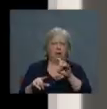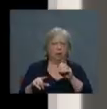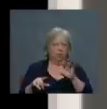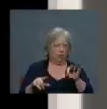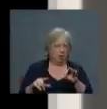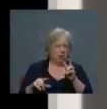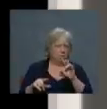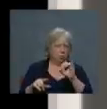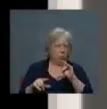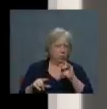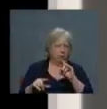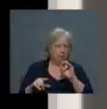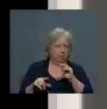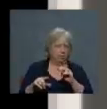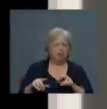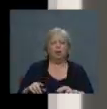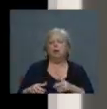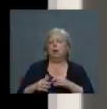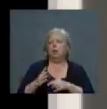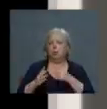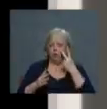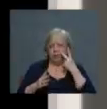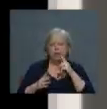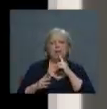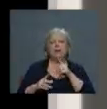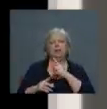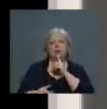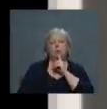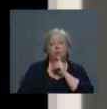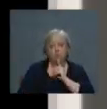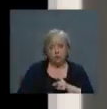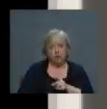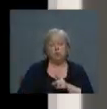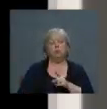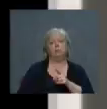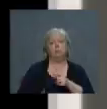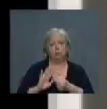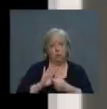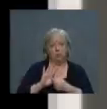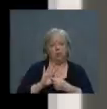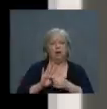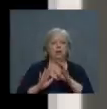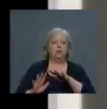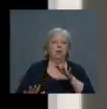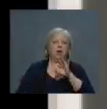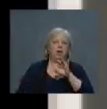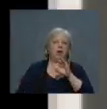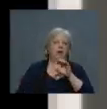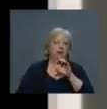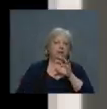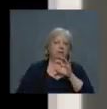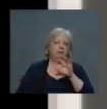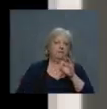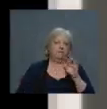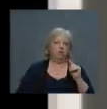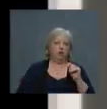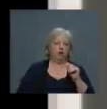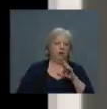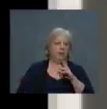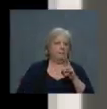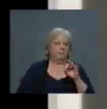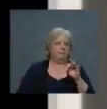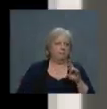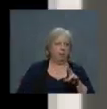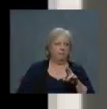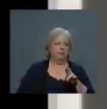8809 Winston? What you see is an actual representation. It's about a 9-foot buffer right there.